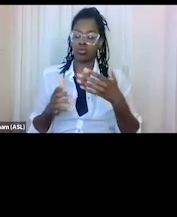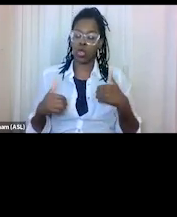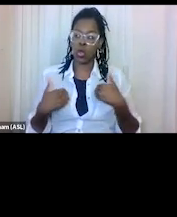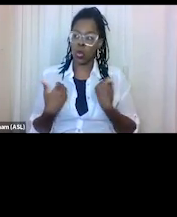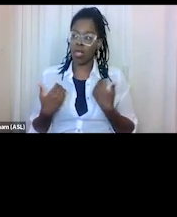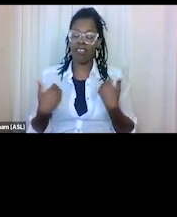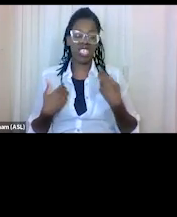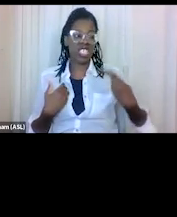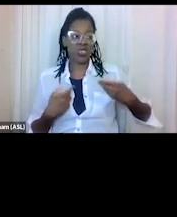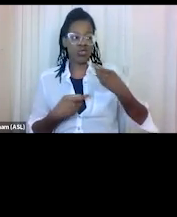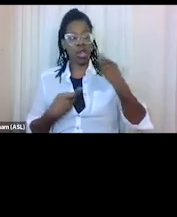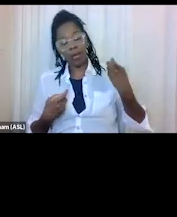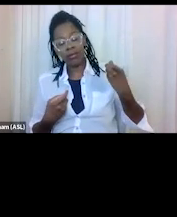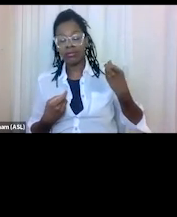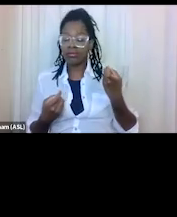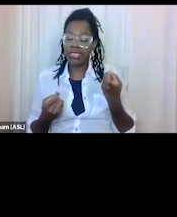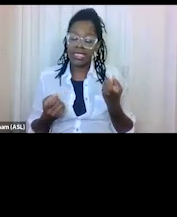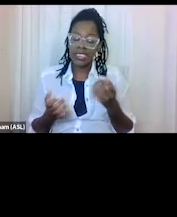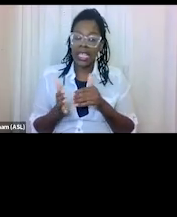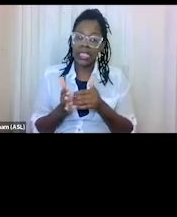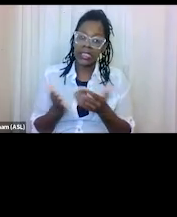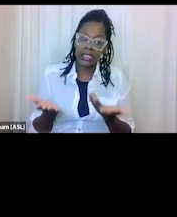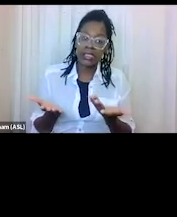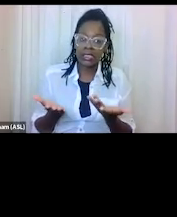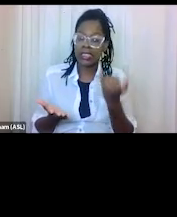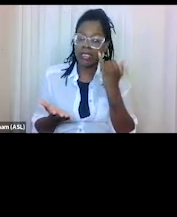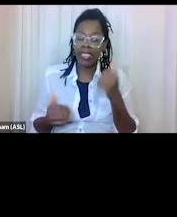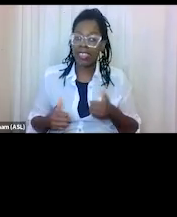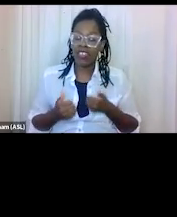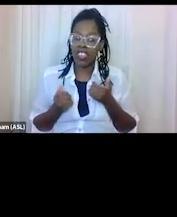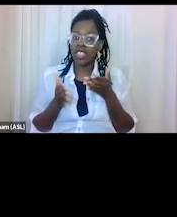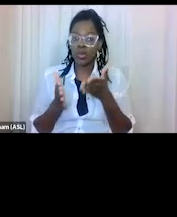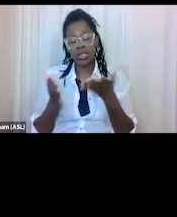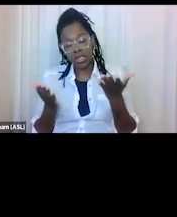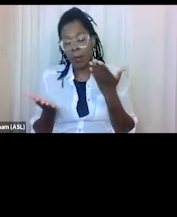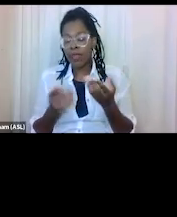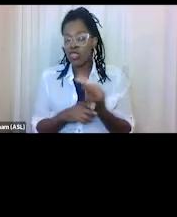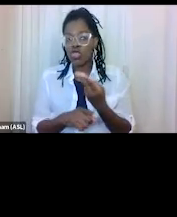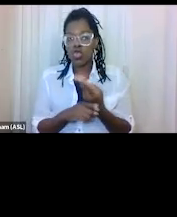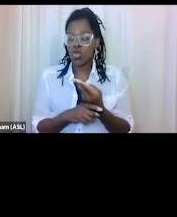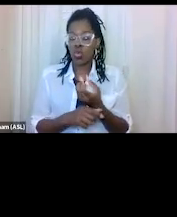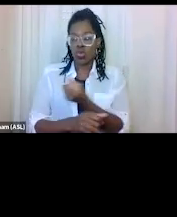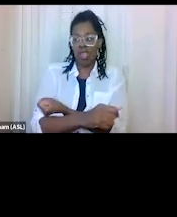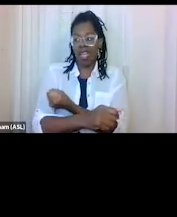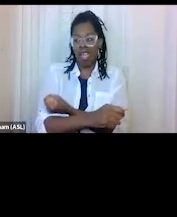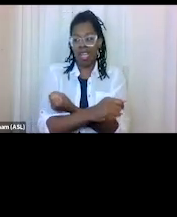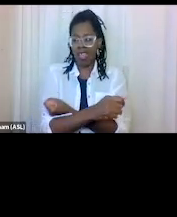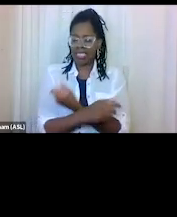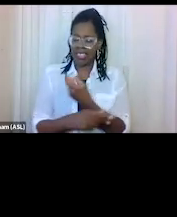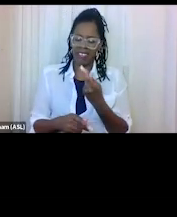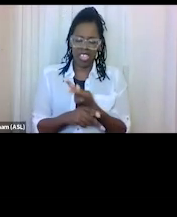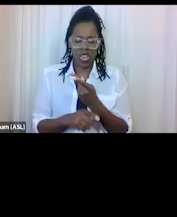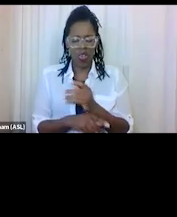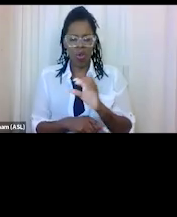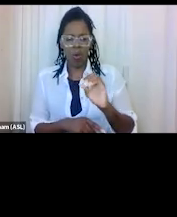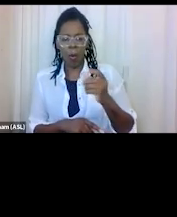of trauma, which they're likely to have if they've had street tenure. They may be using substances to try to cope with some of those experiences. They